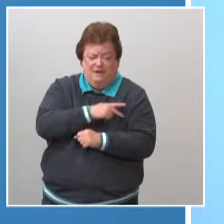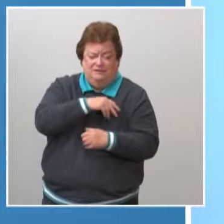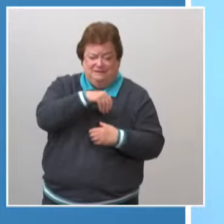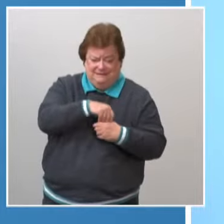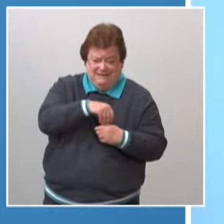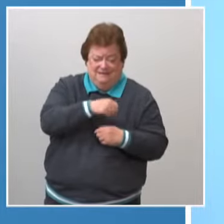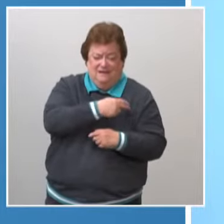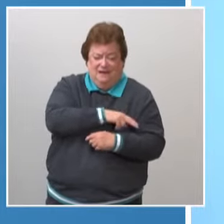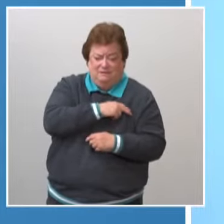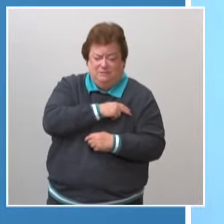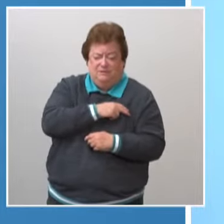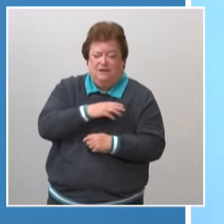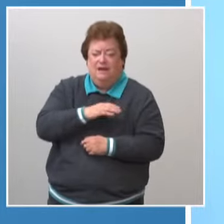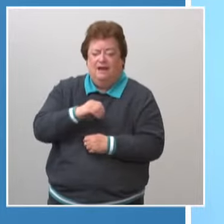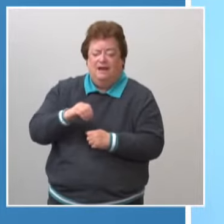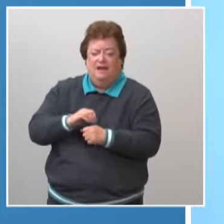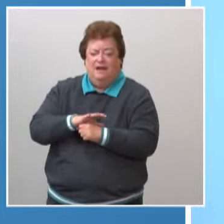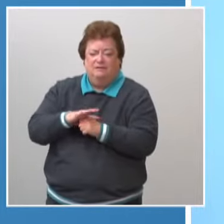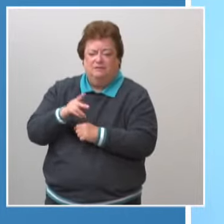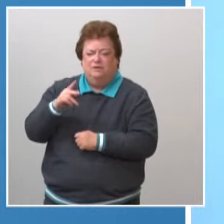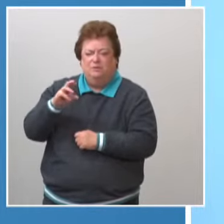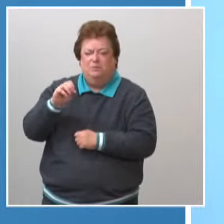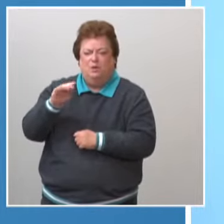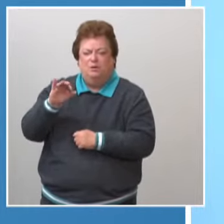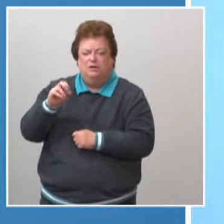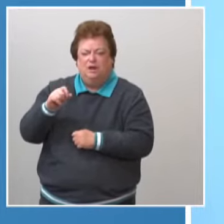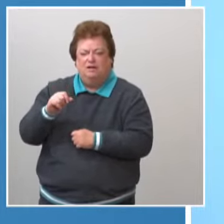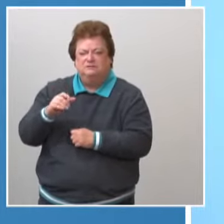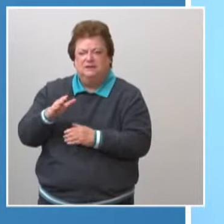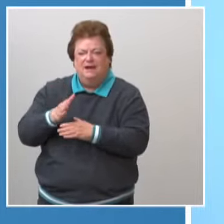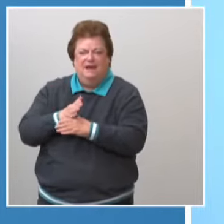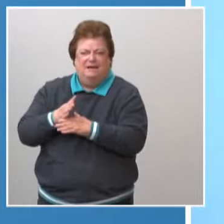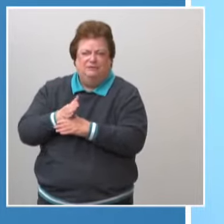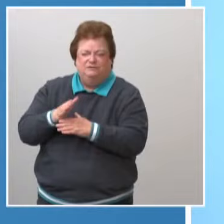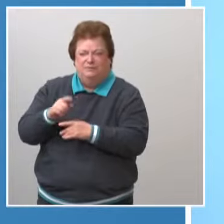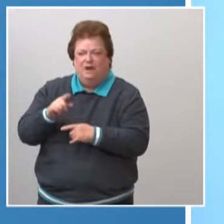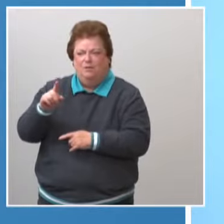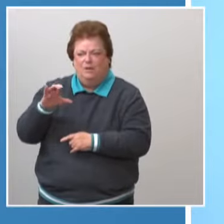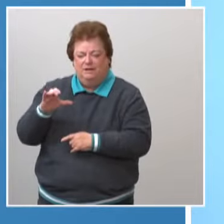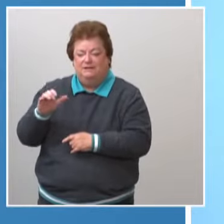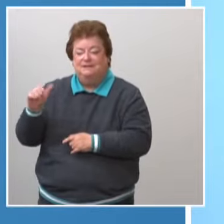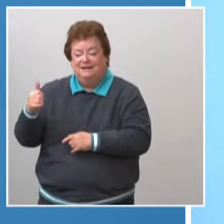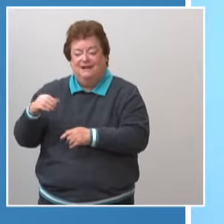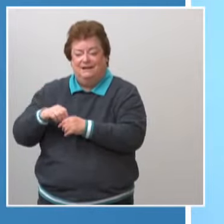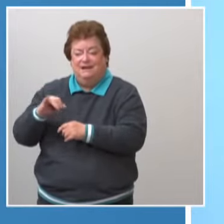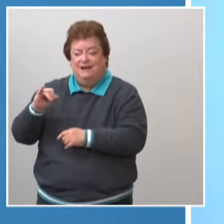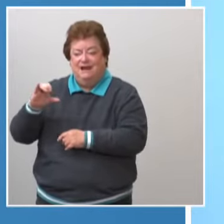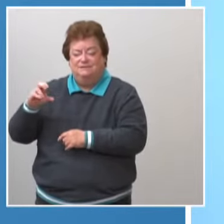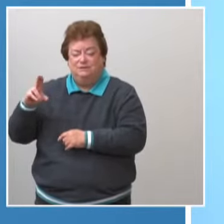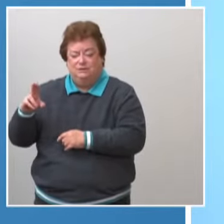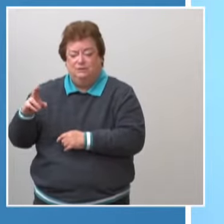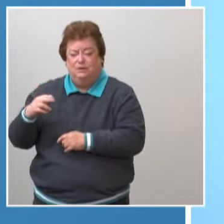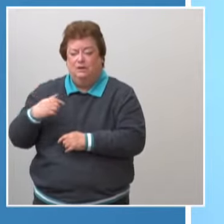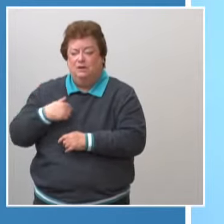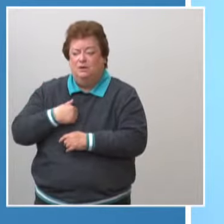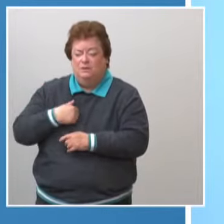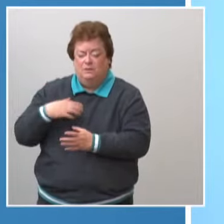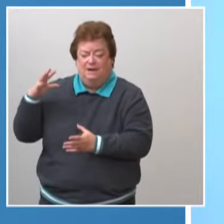or in COVID protocols, averaging a little over 100 so far this week. 10 of those are in the ICU. We have a total census